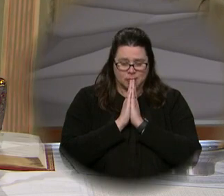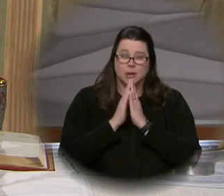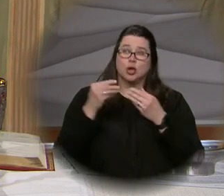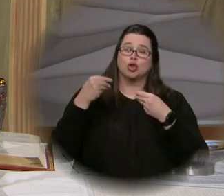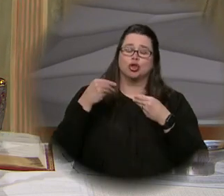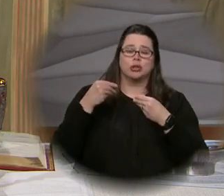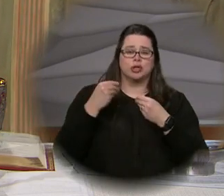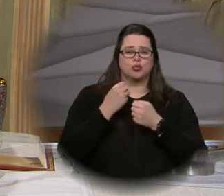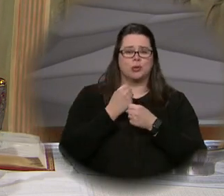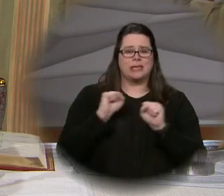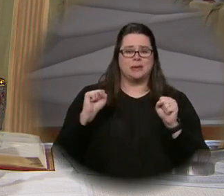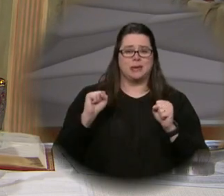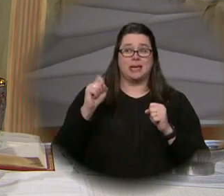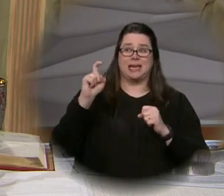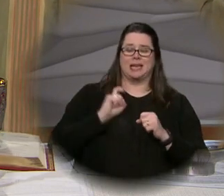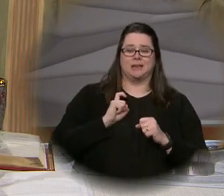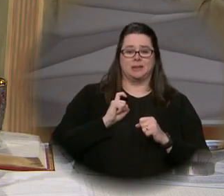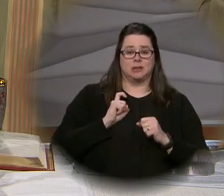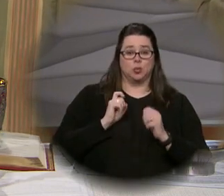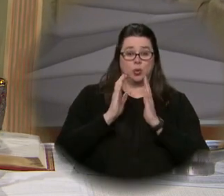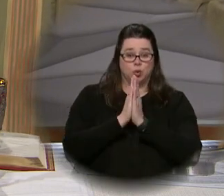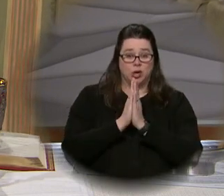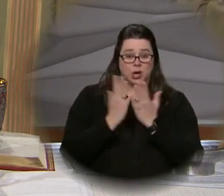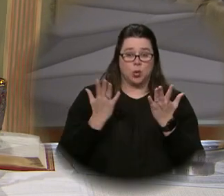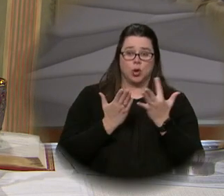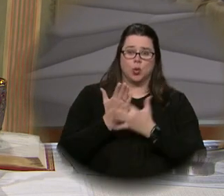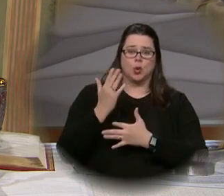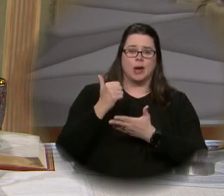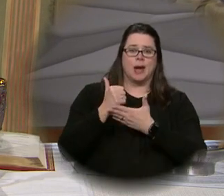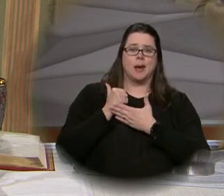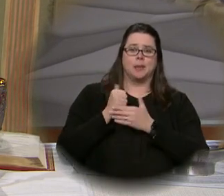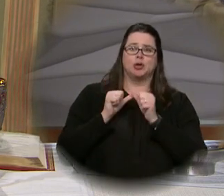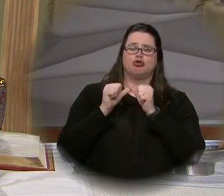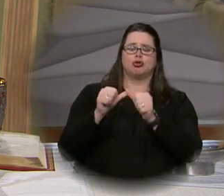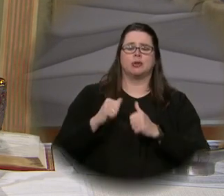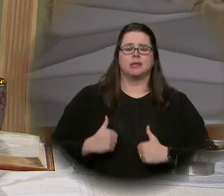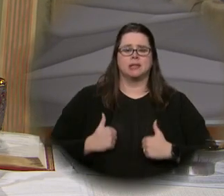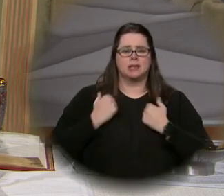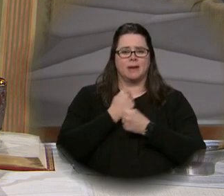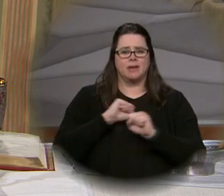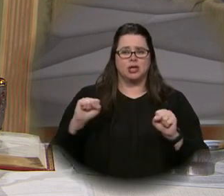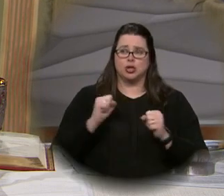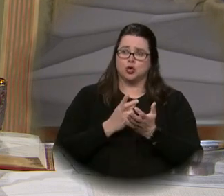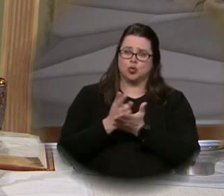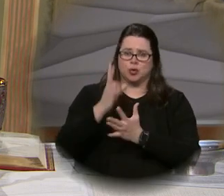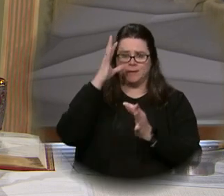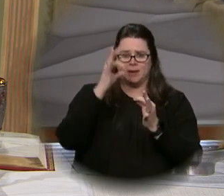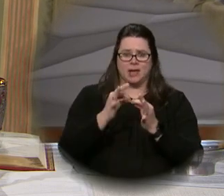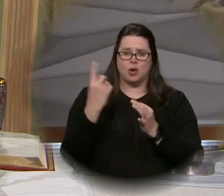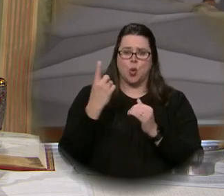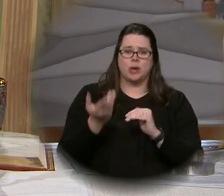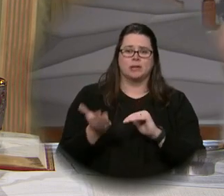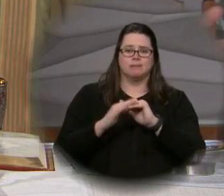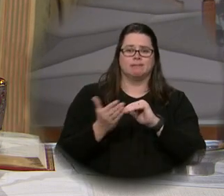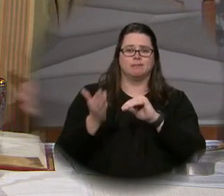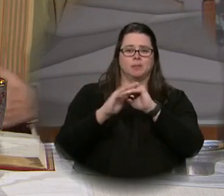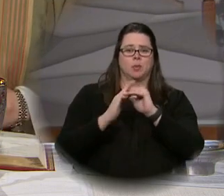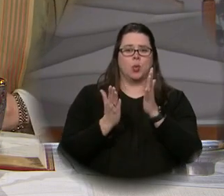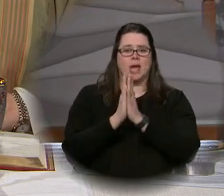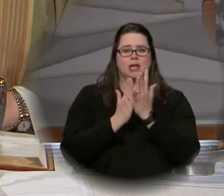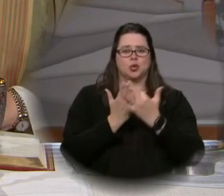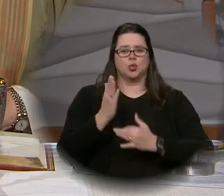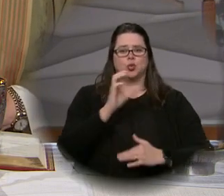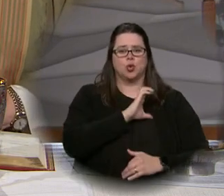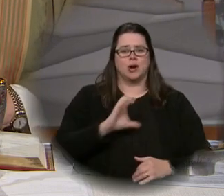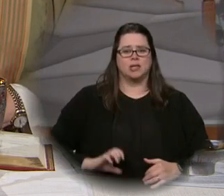Nourished by these redeeming gifts, we pray, O Lord, that through this help to eternal salvation, true faith may ever increase. We ask